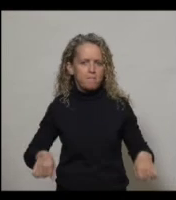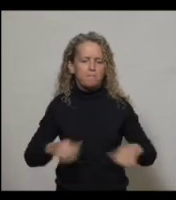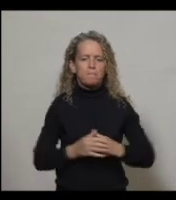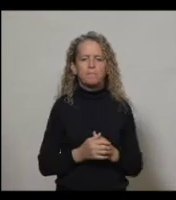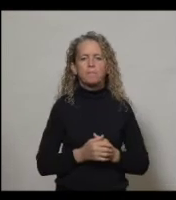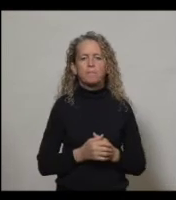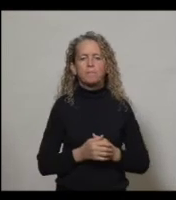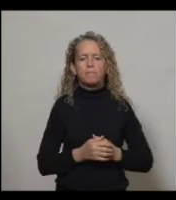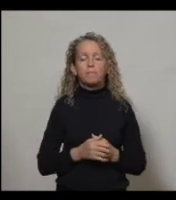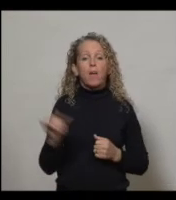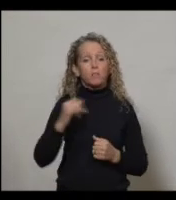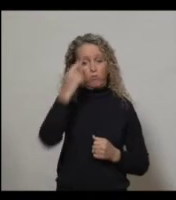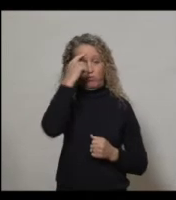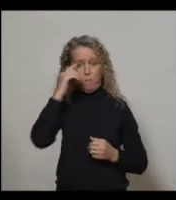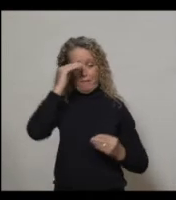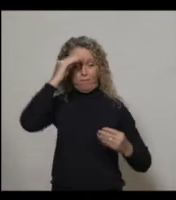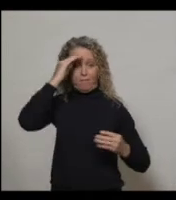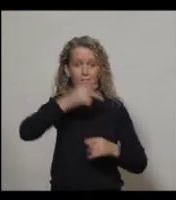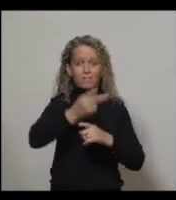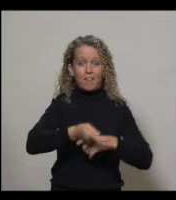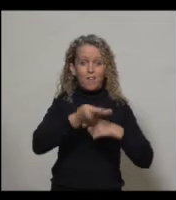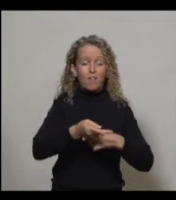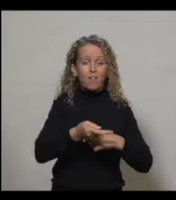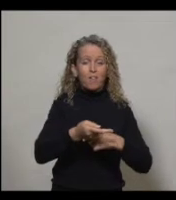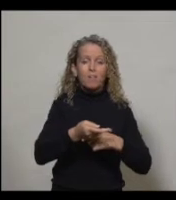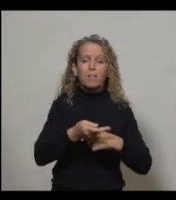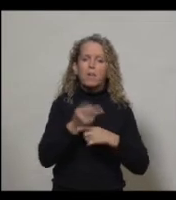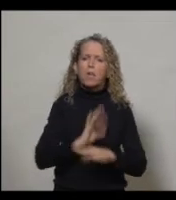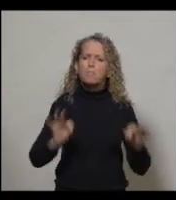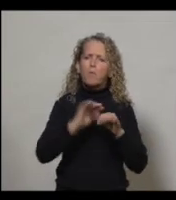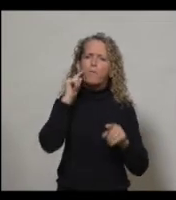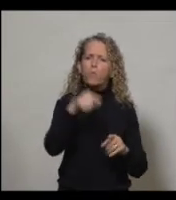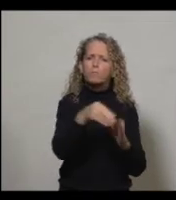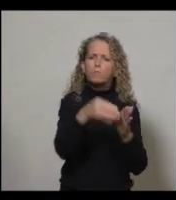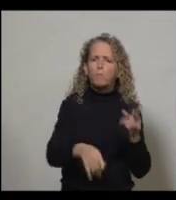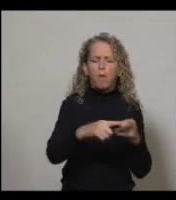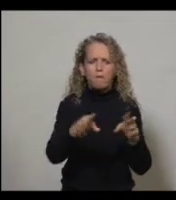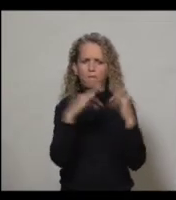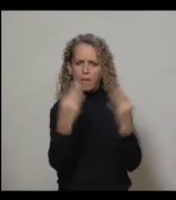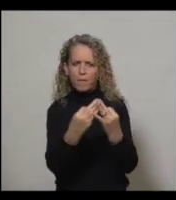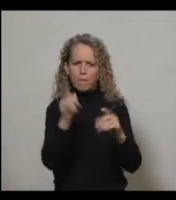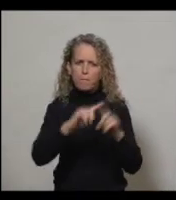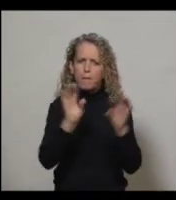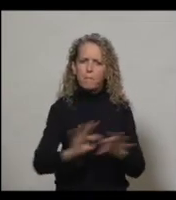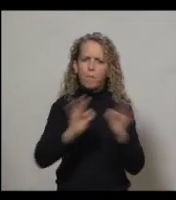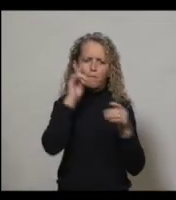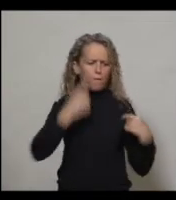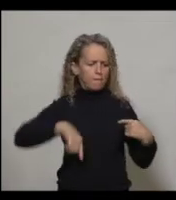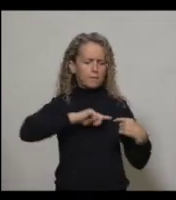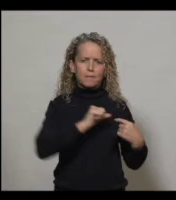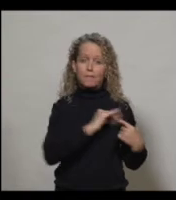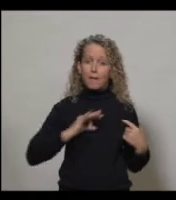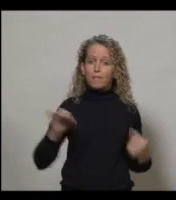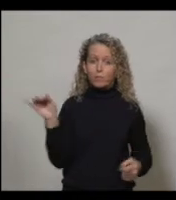The other piece of trauma-informed care, as I mentioned, is it is for students and for families, but it's also for us. So it is for the staff working in the system. So